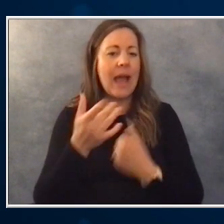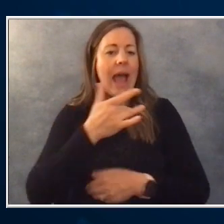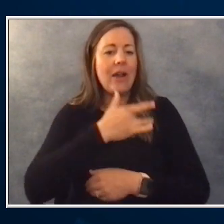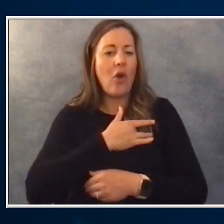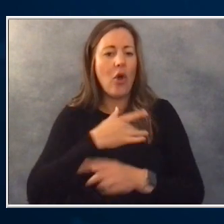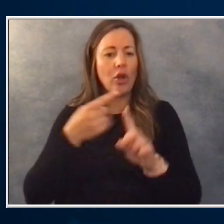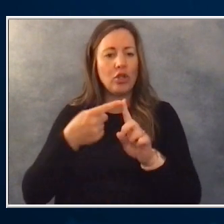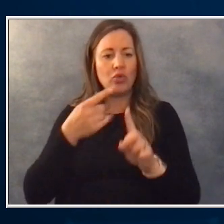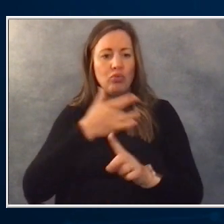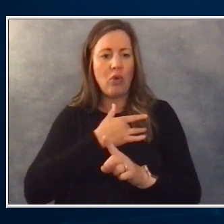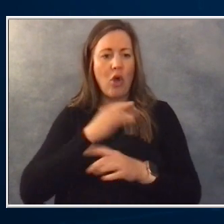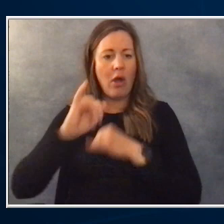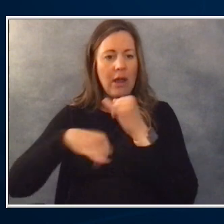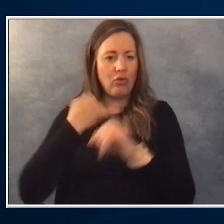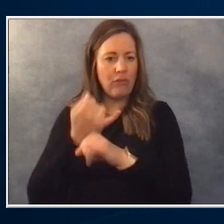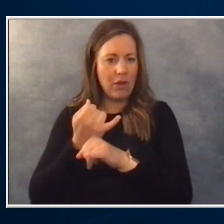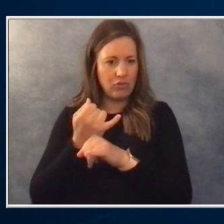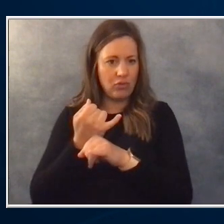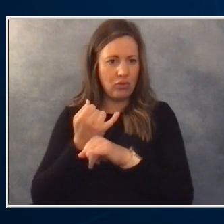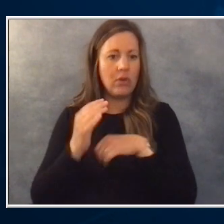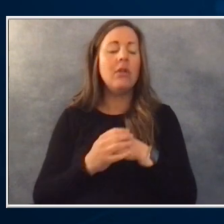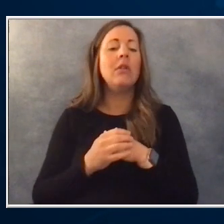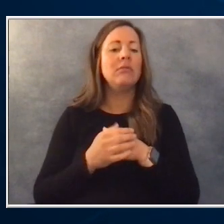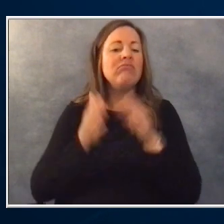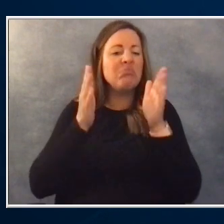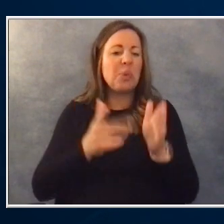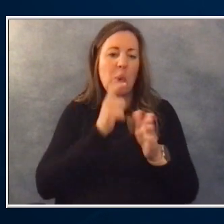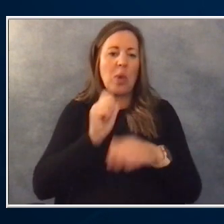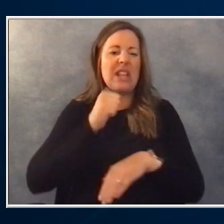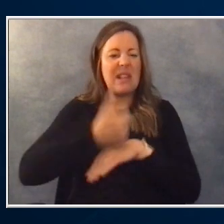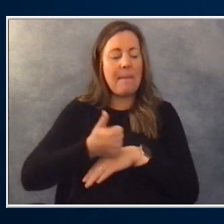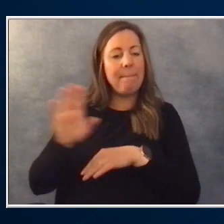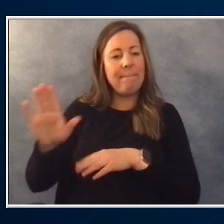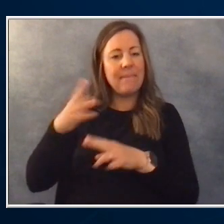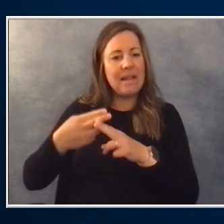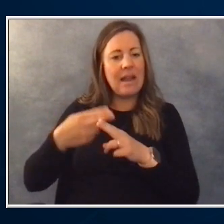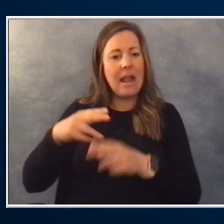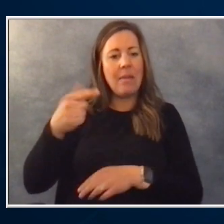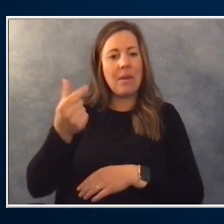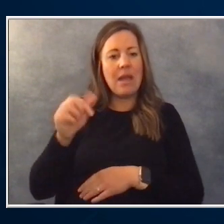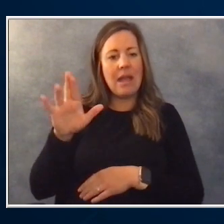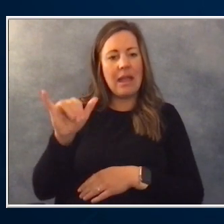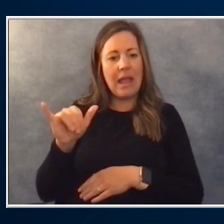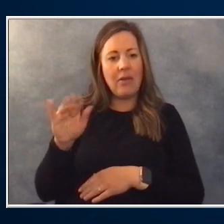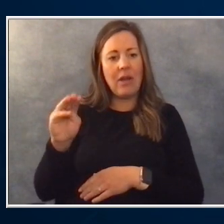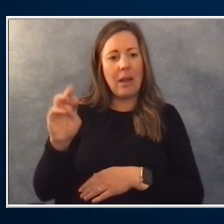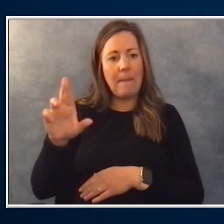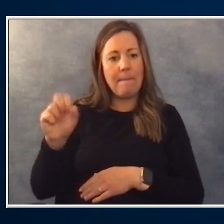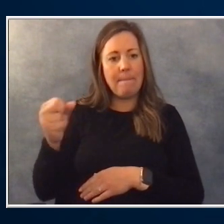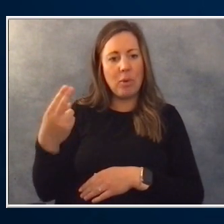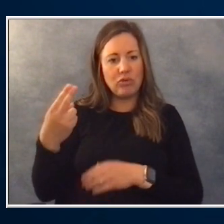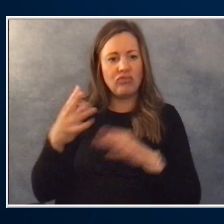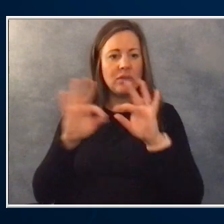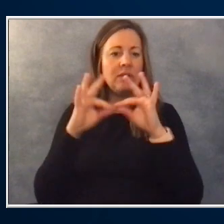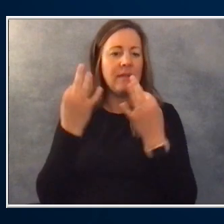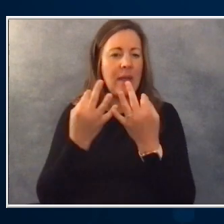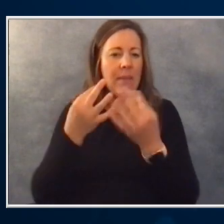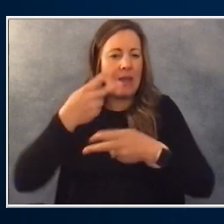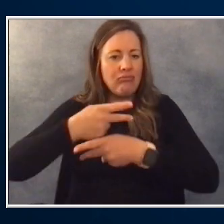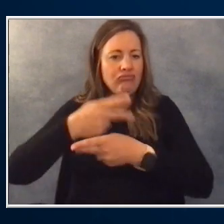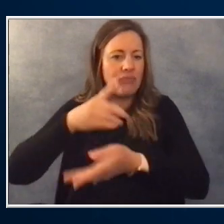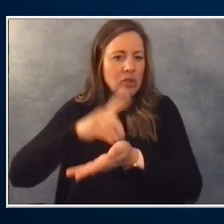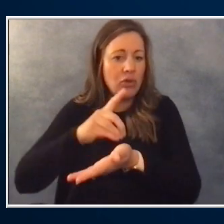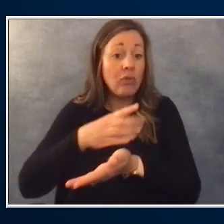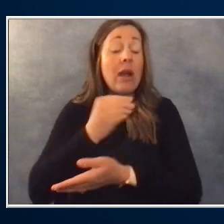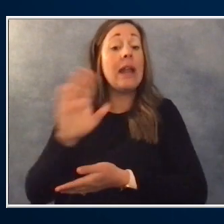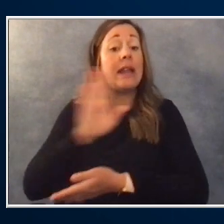International. The founder, Gary Morrish, is a family doc. And actually, his